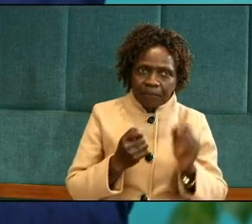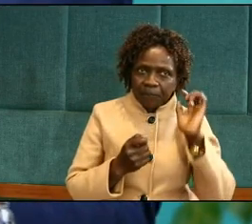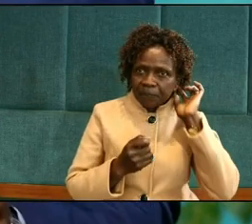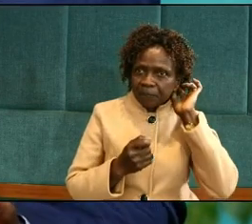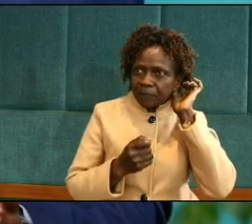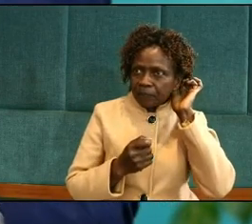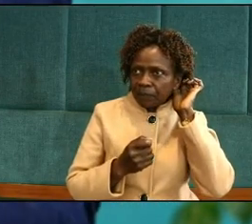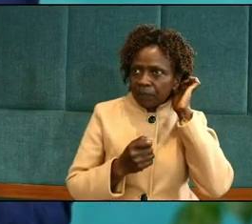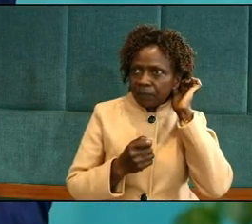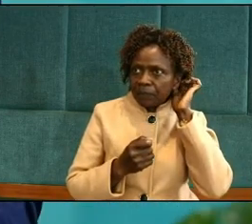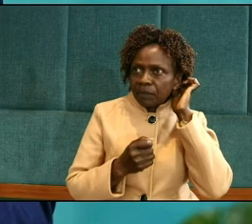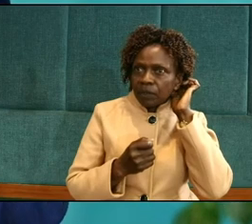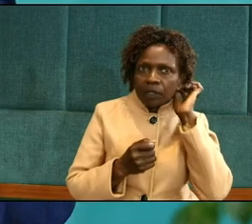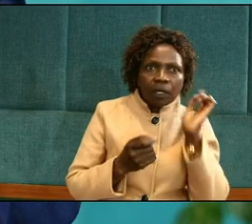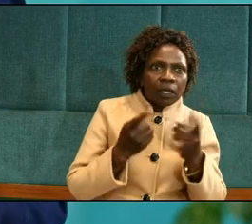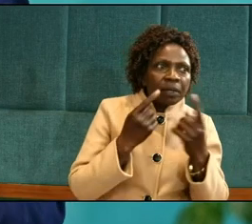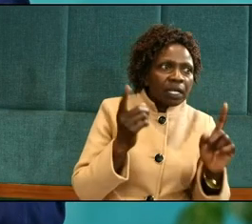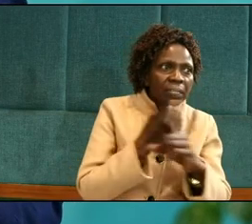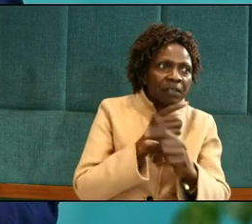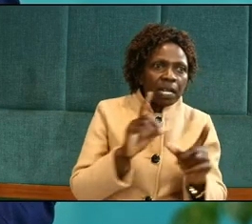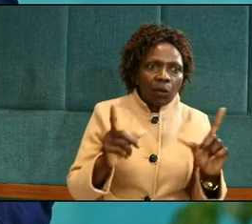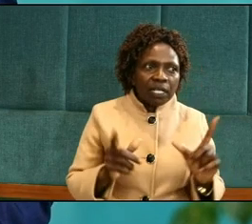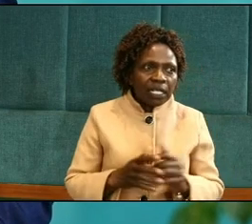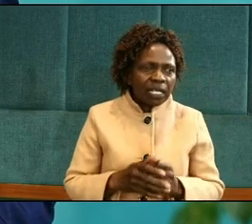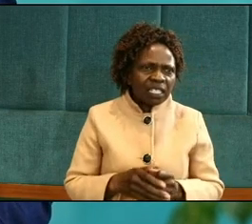Oh, pumporo koson kuisa wika.